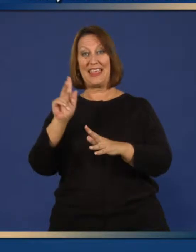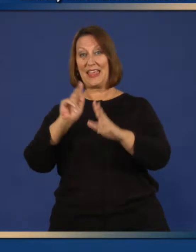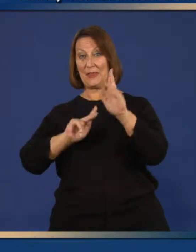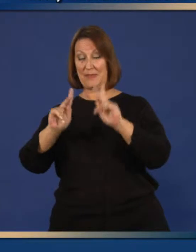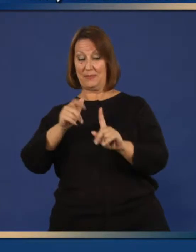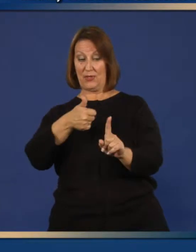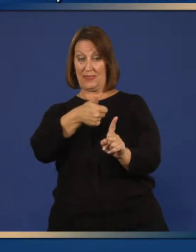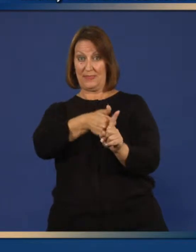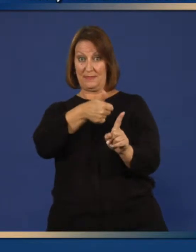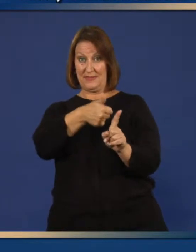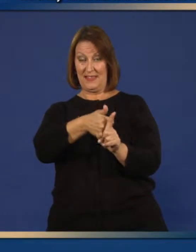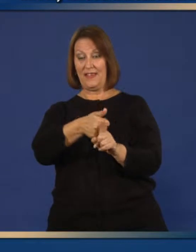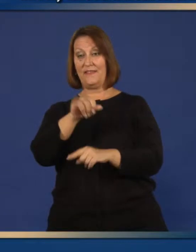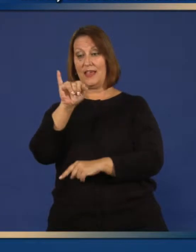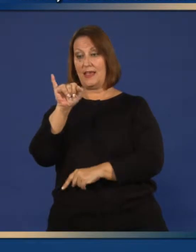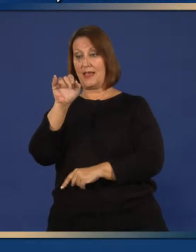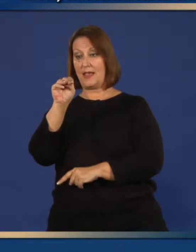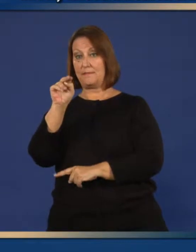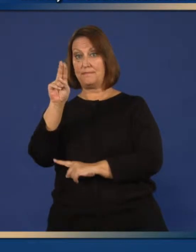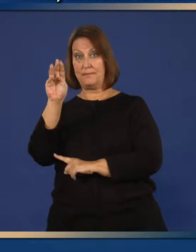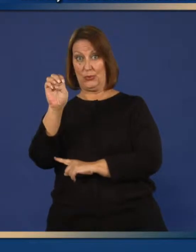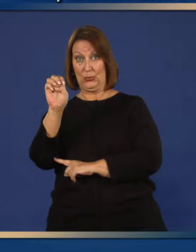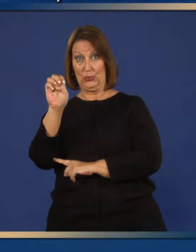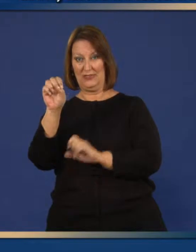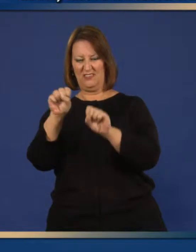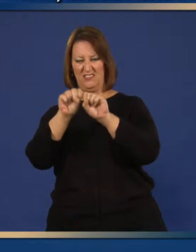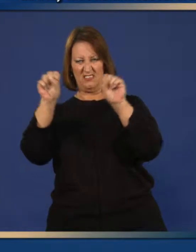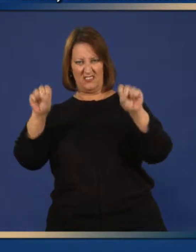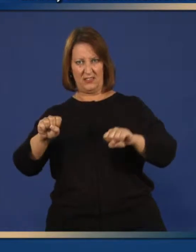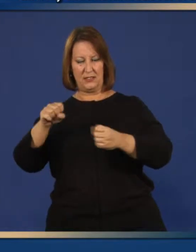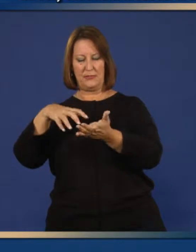Anyone with a weakened immune system.